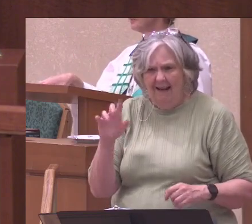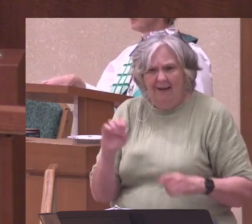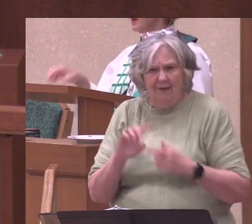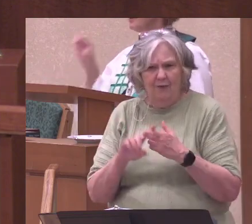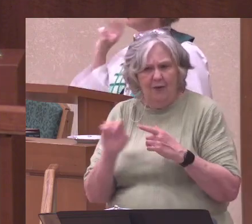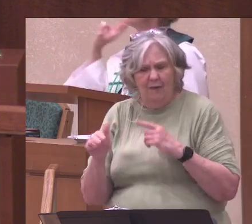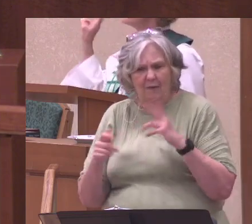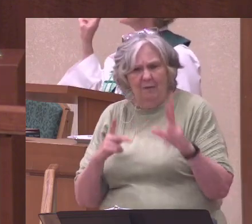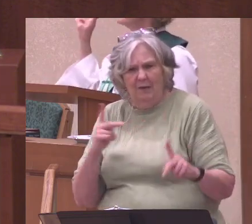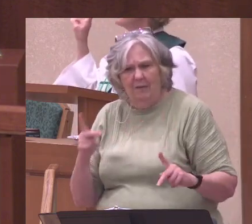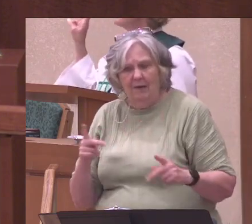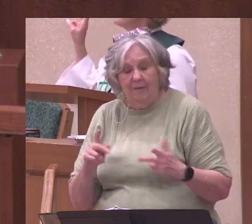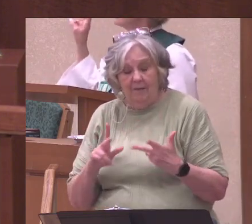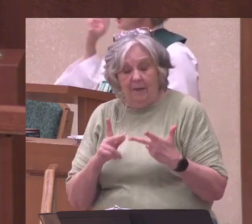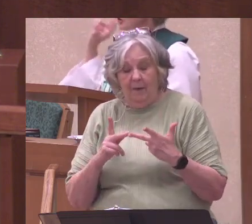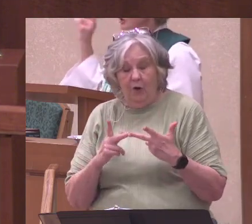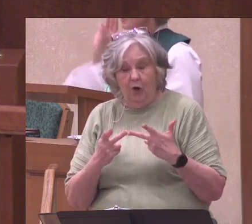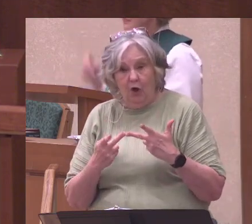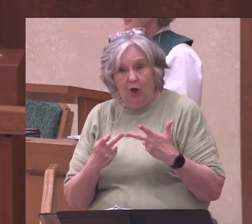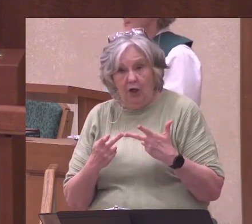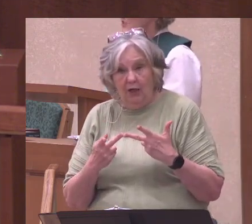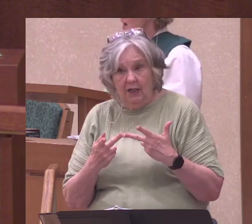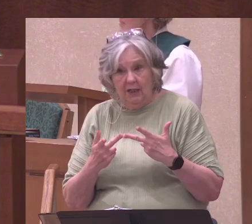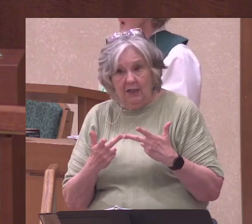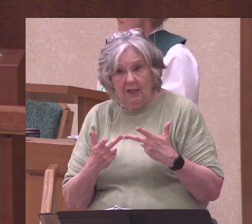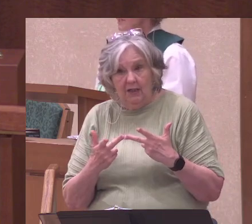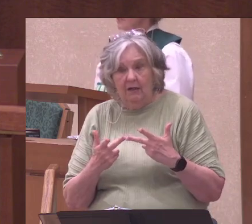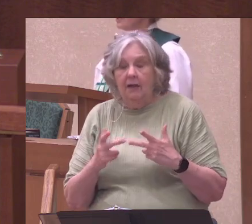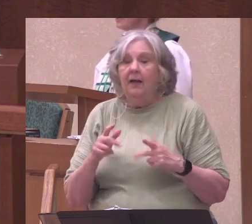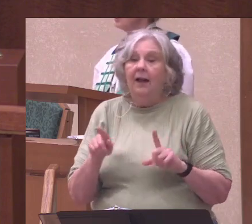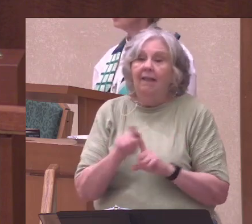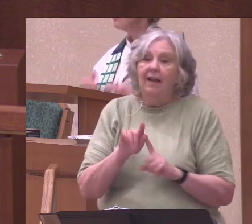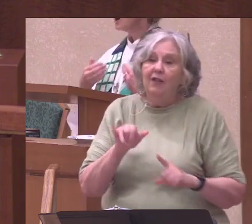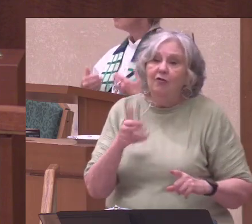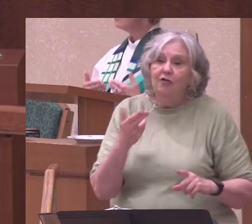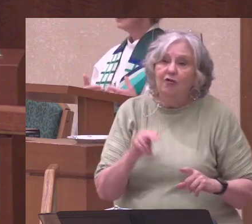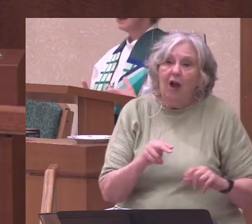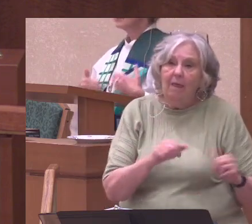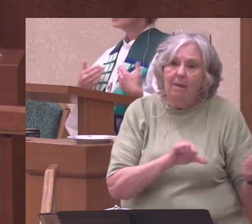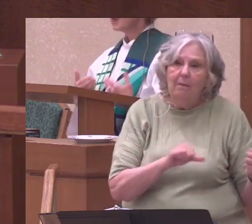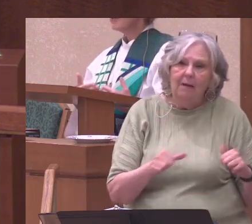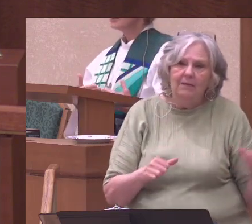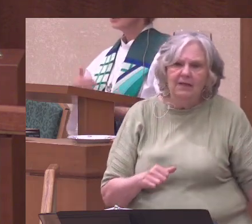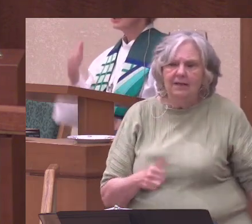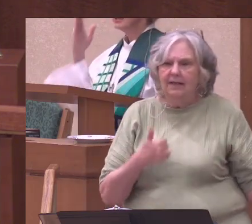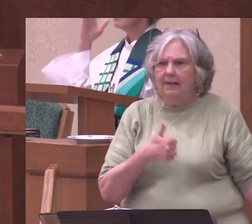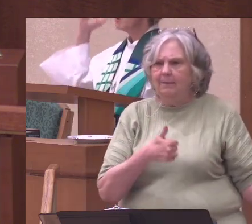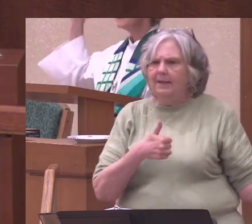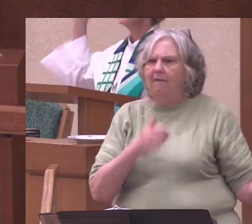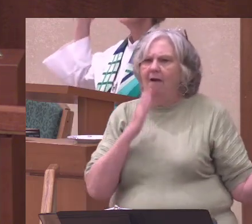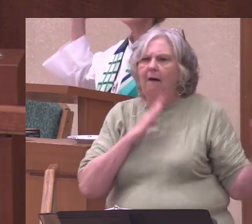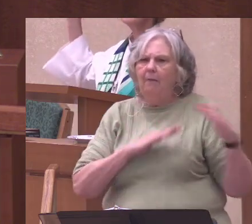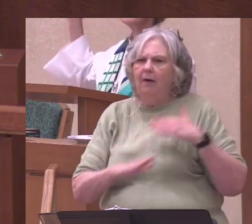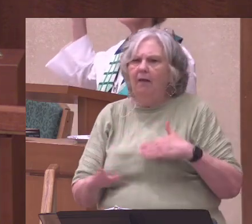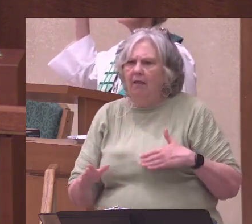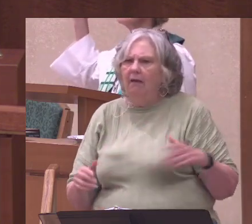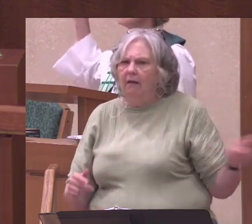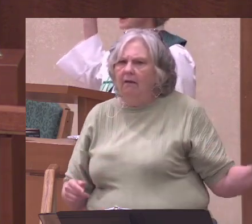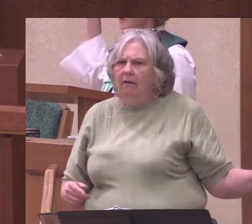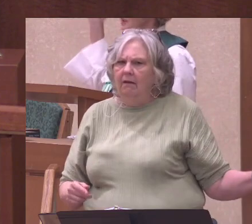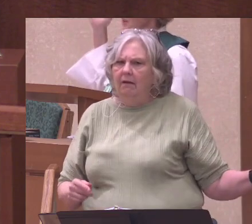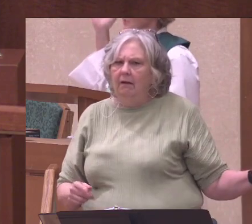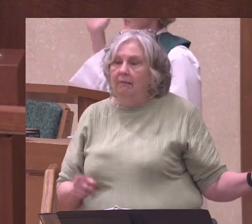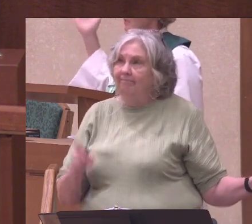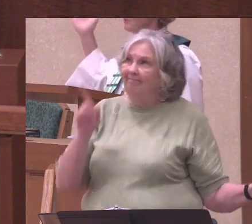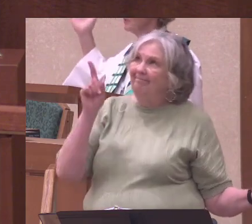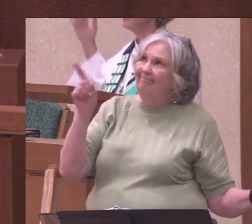others. Thirdly, you could be like John the Baptist, who humbly and selfishly pointed to Jesus instead